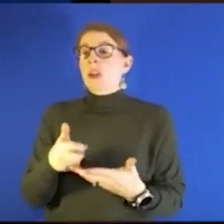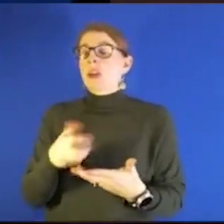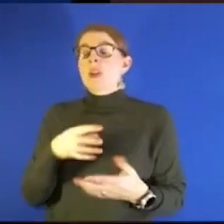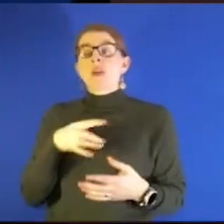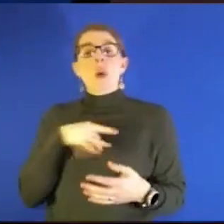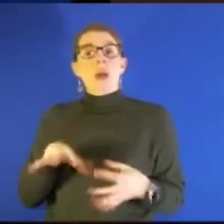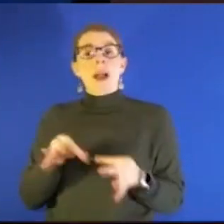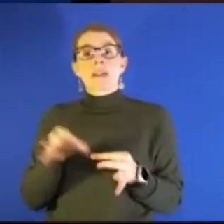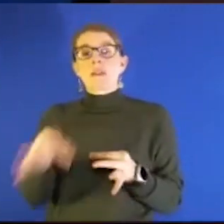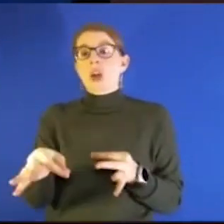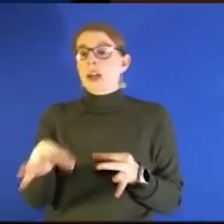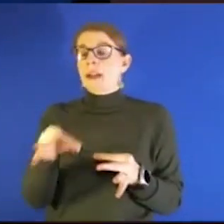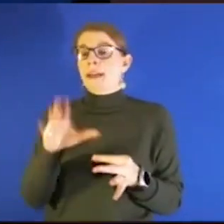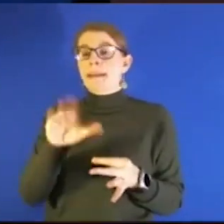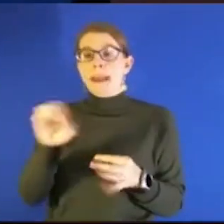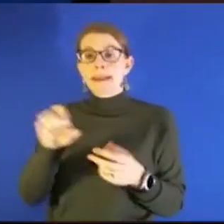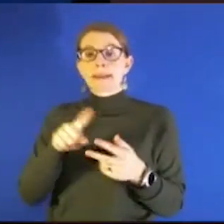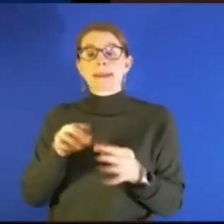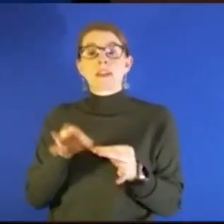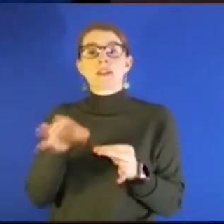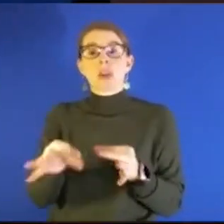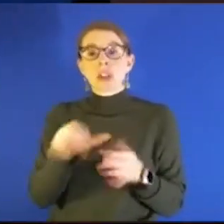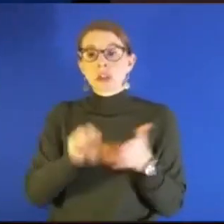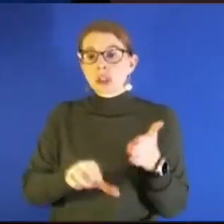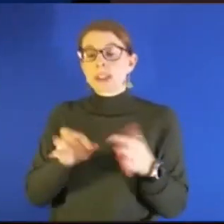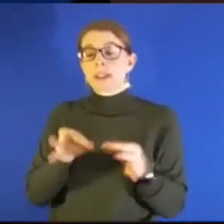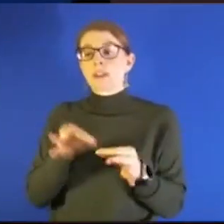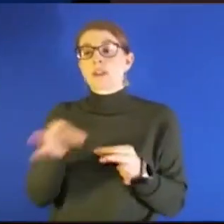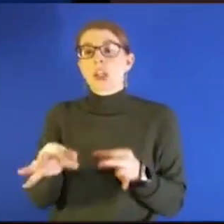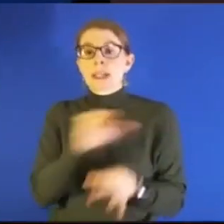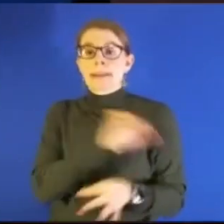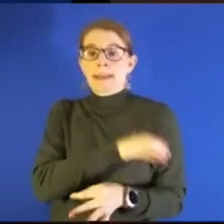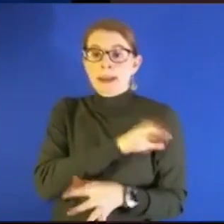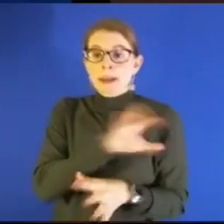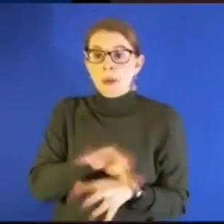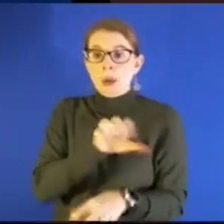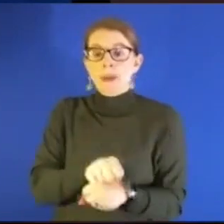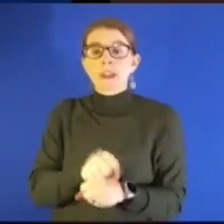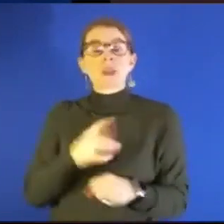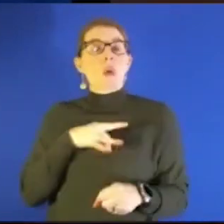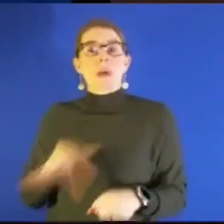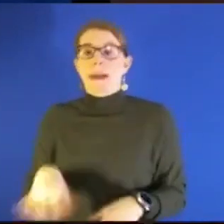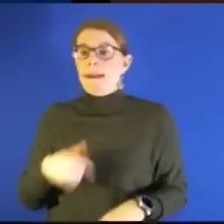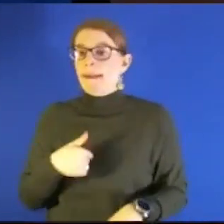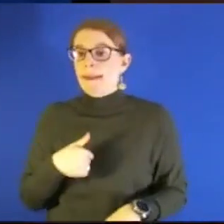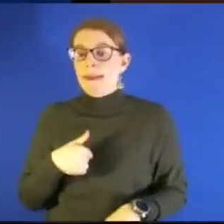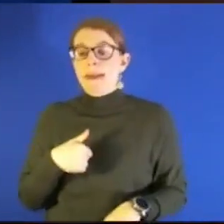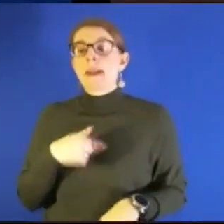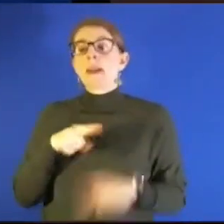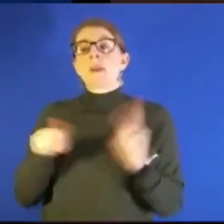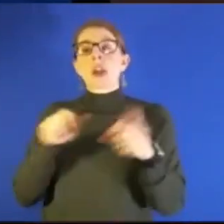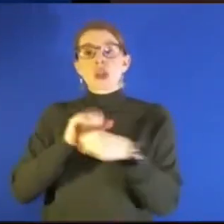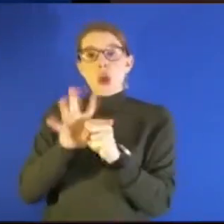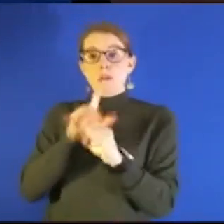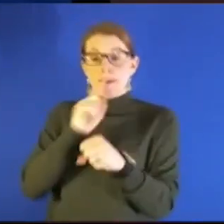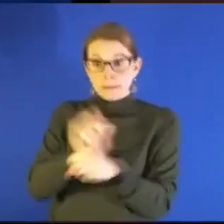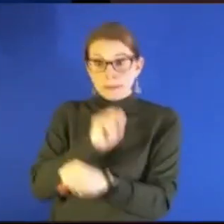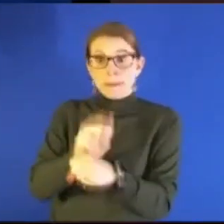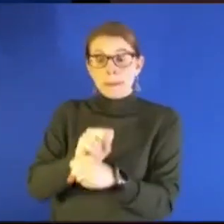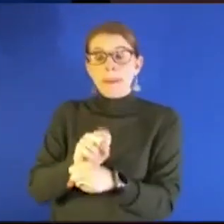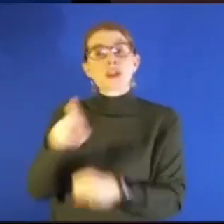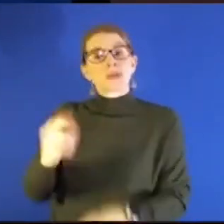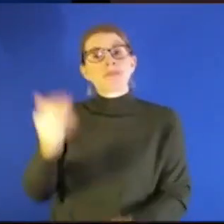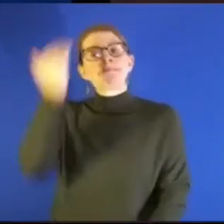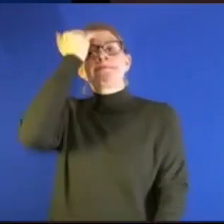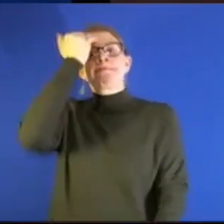deferring surgeries. We don't like deferring clinic appointments. Those are the things that say to you, COVID is real. And the